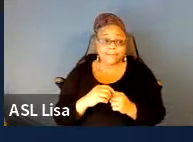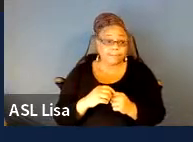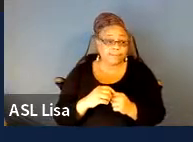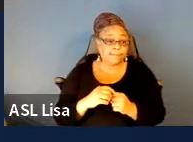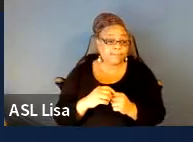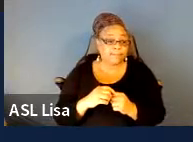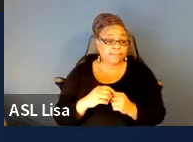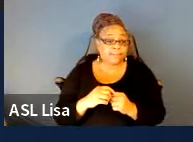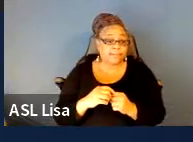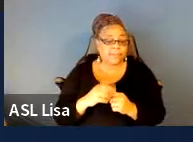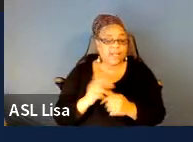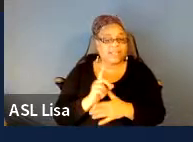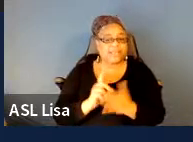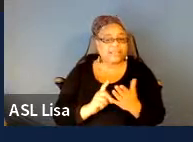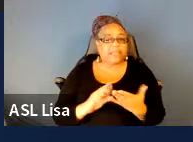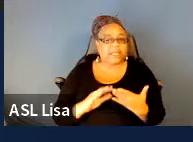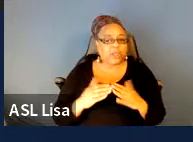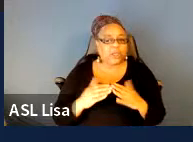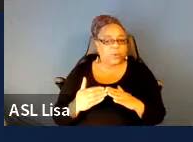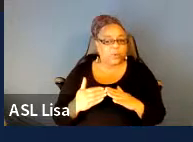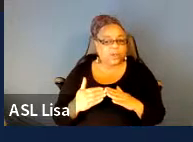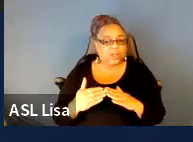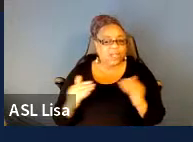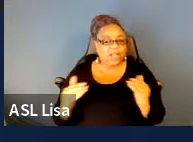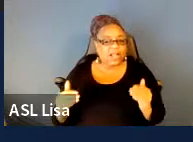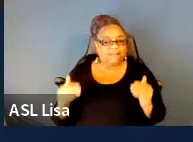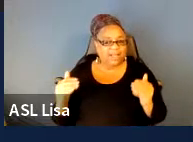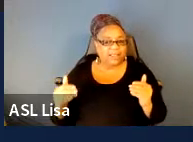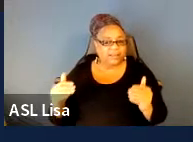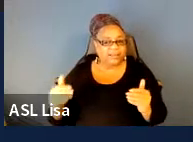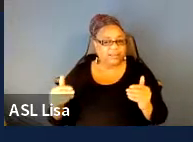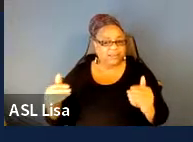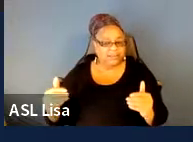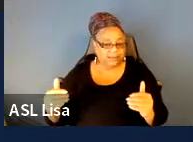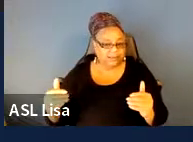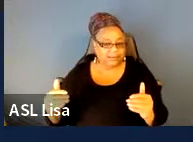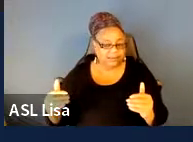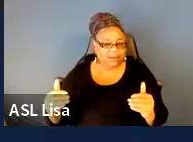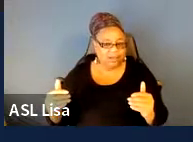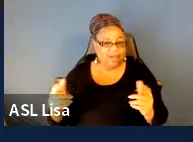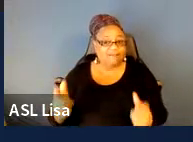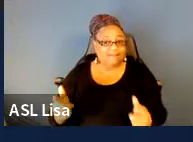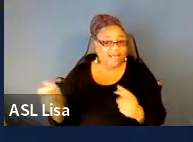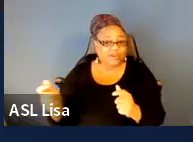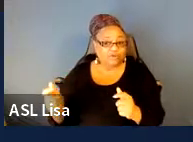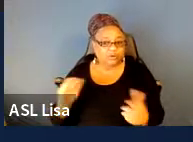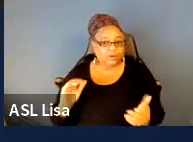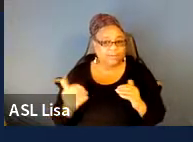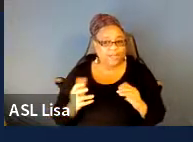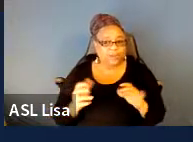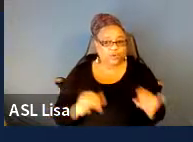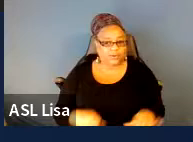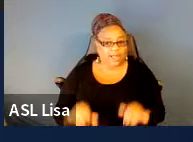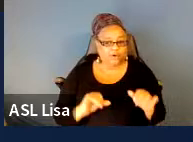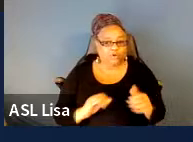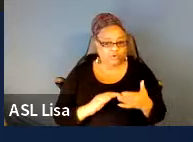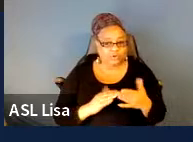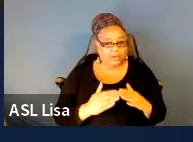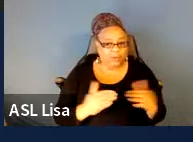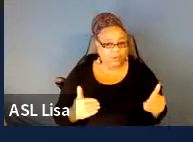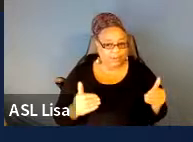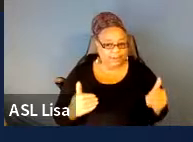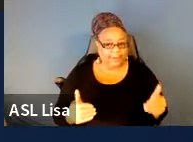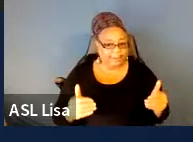the design community advances faster than these standards do, and there haven't been